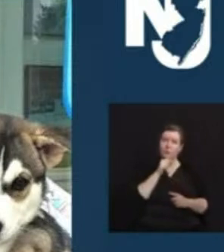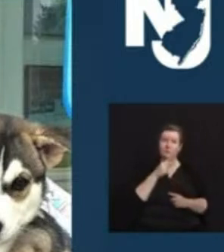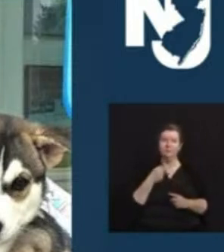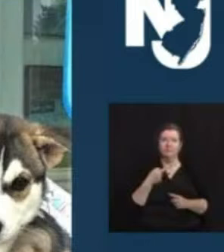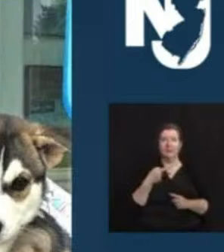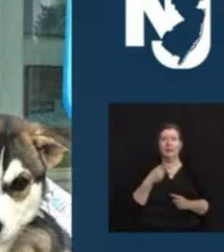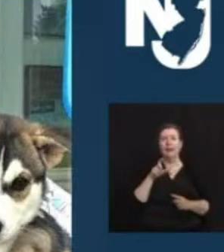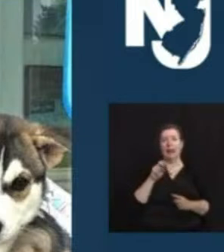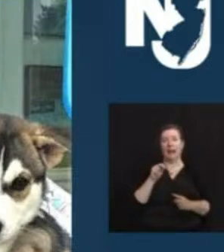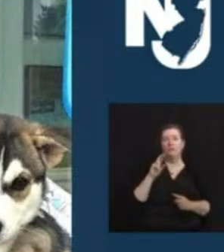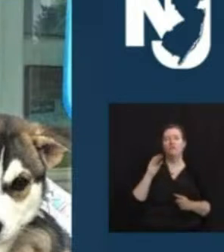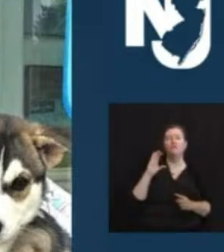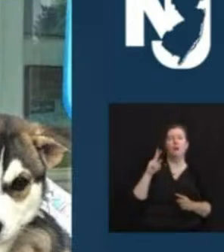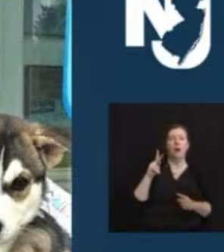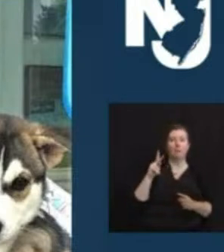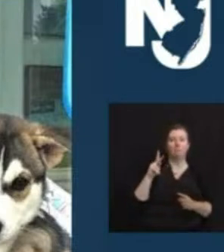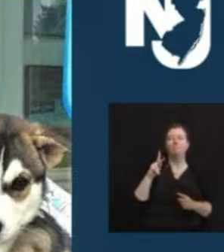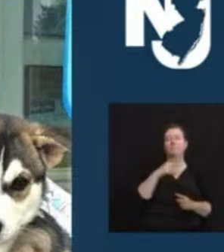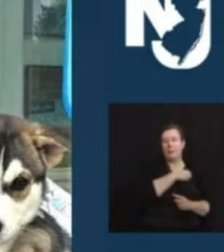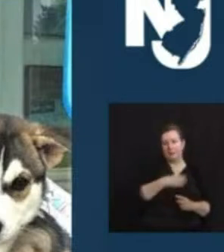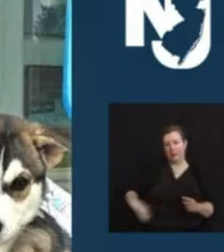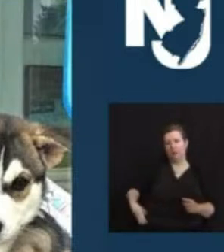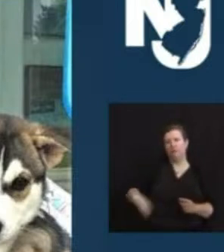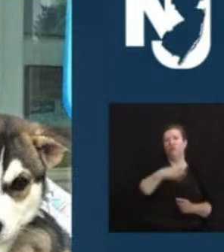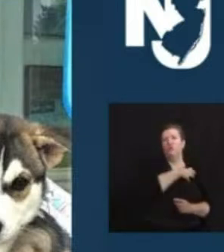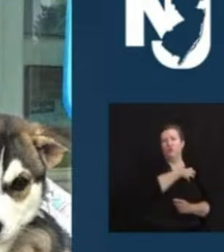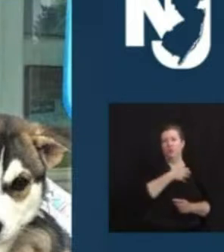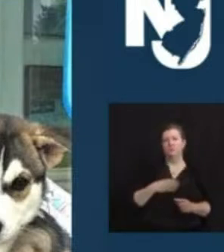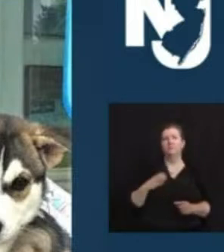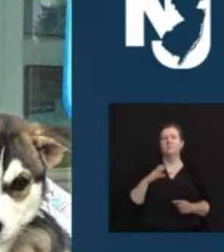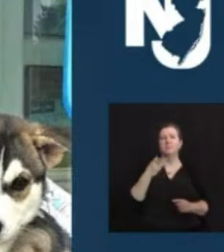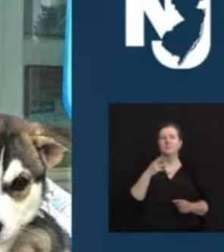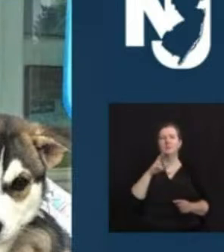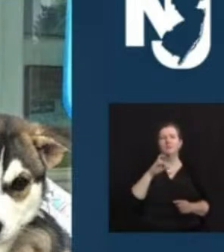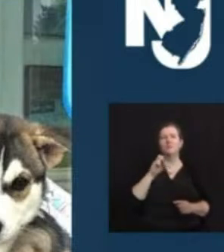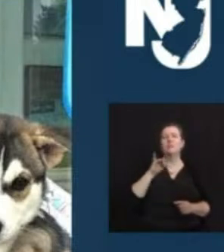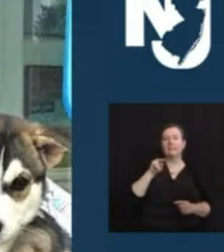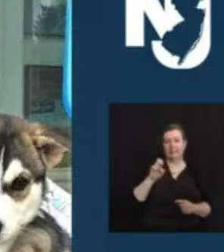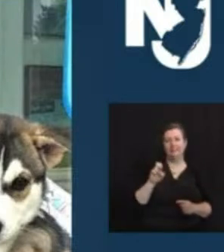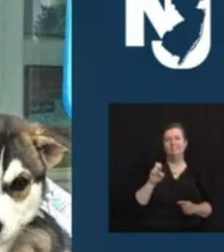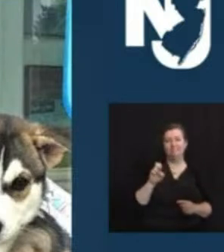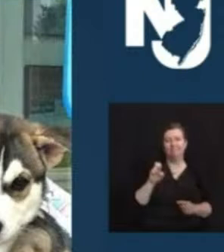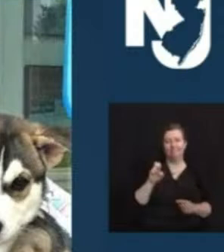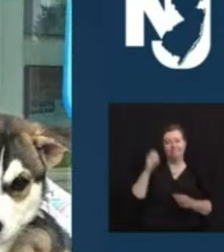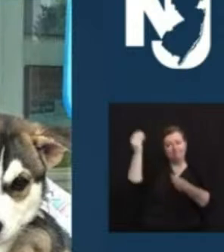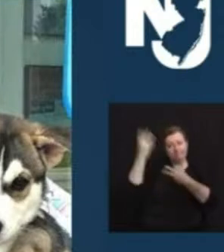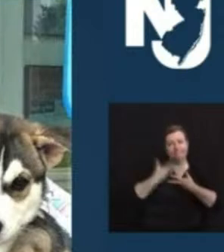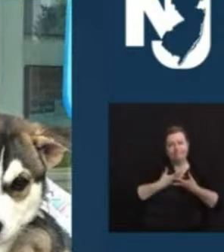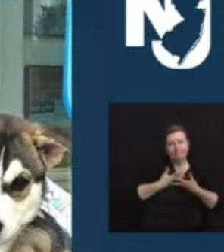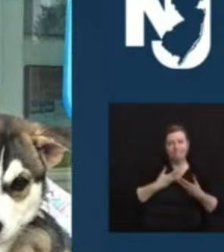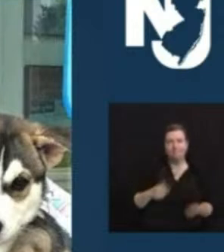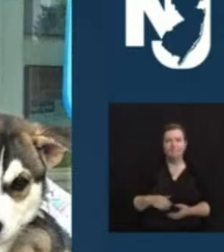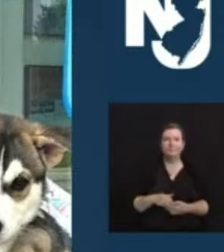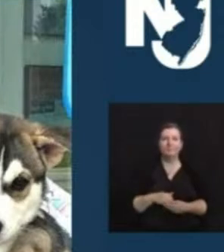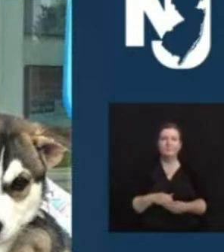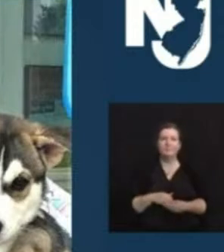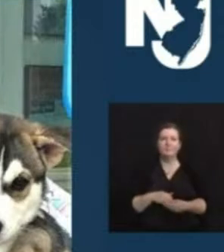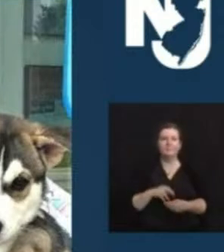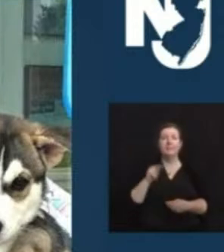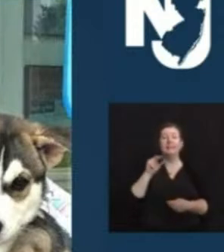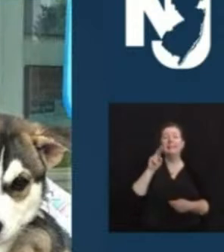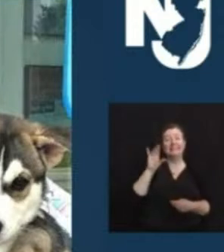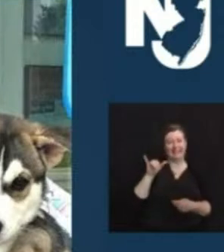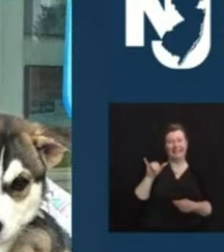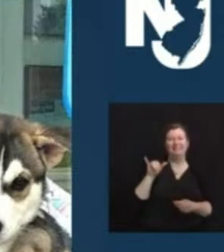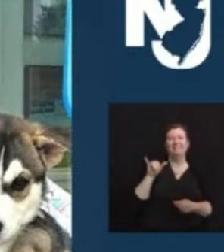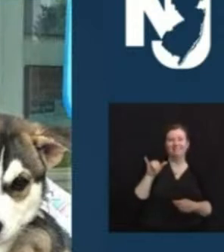Christine Moriaco, and I thank the mayor for raising this with us. Nancy, with whom I spoke, is a postal